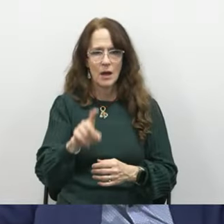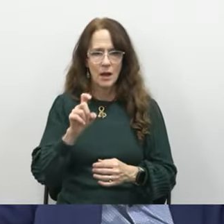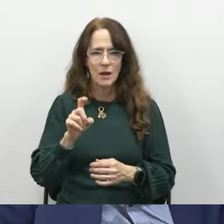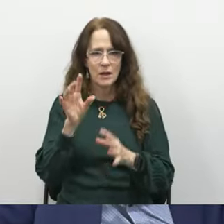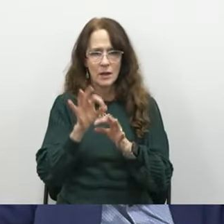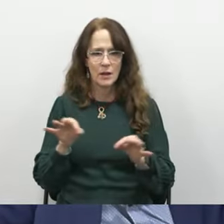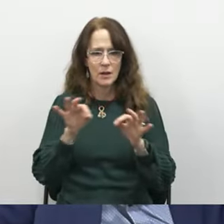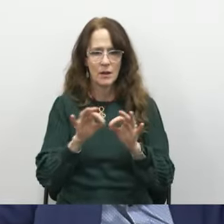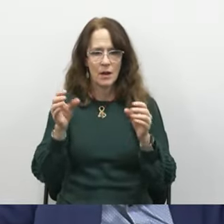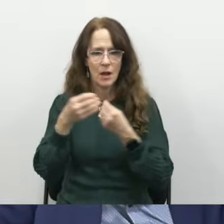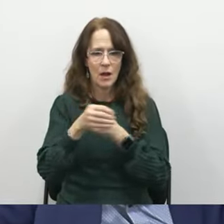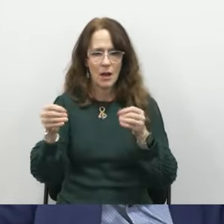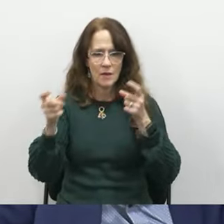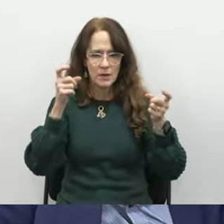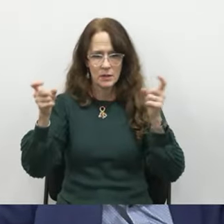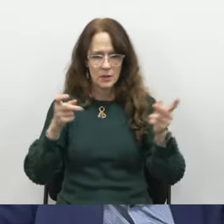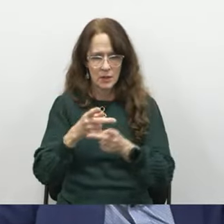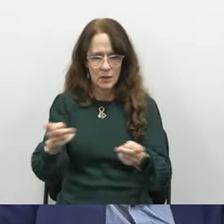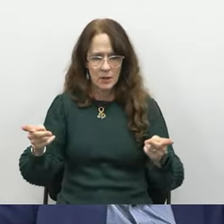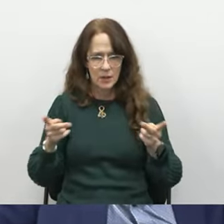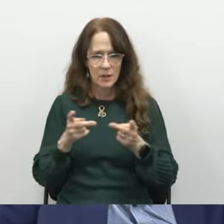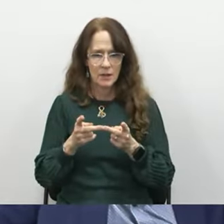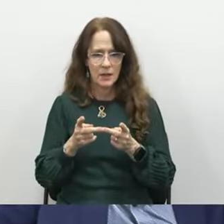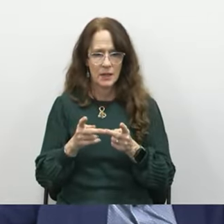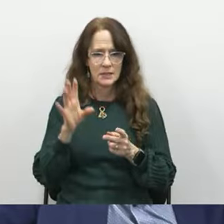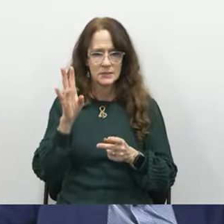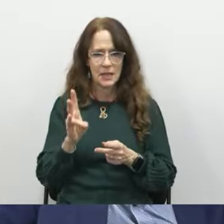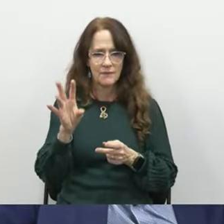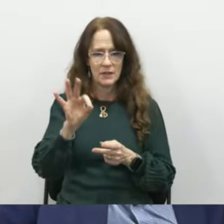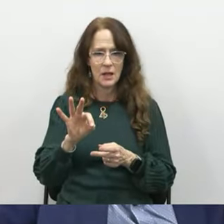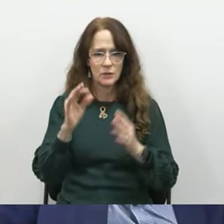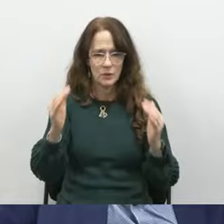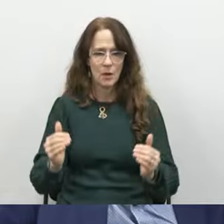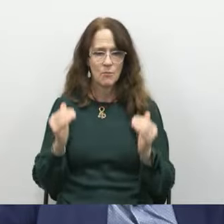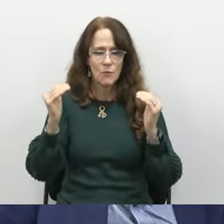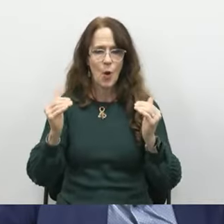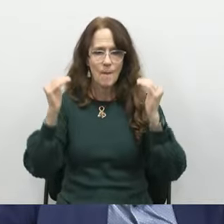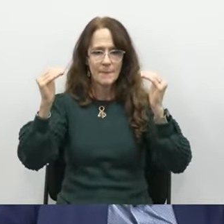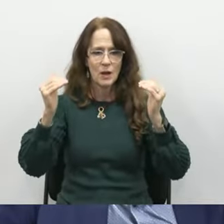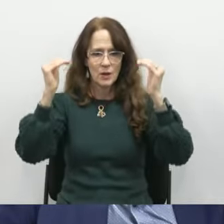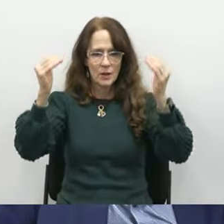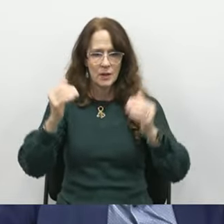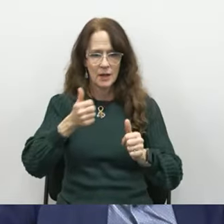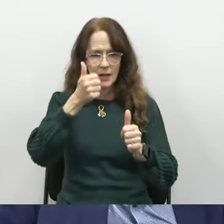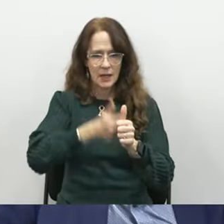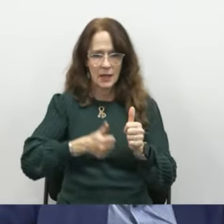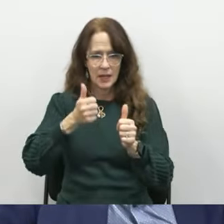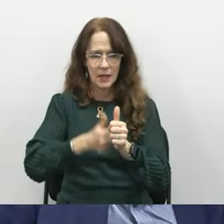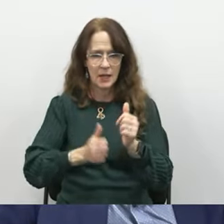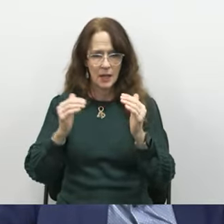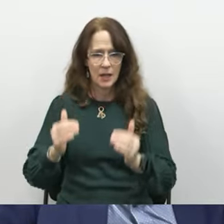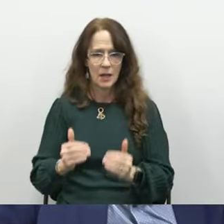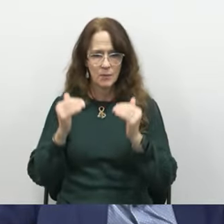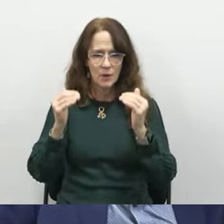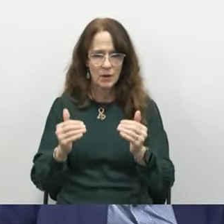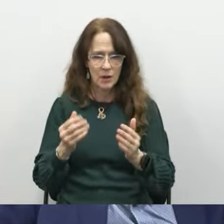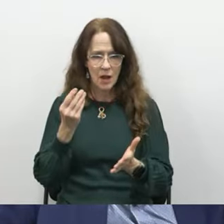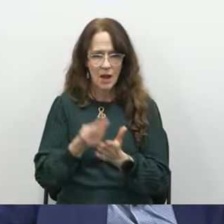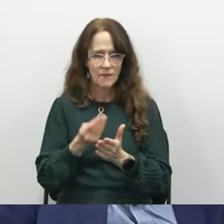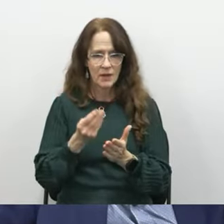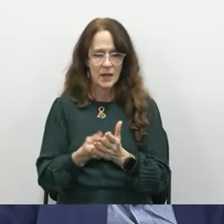central office administrative positions. 79 of those promotions were each promotions, and they had a